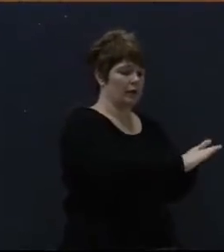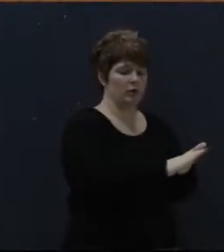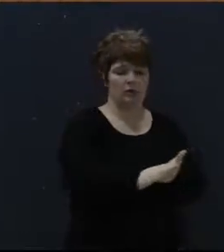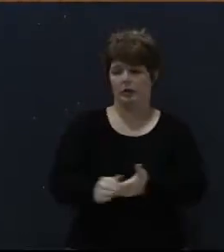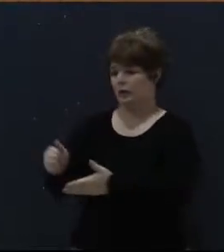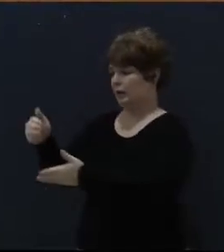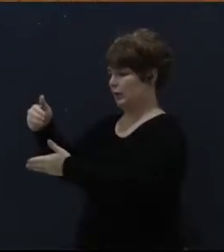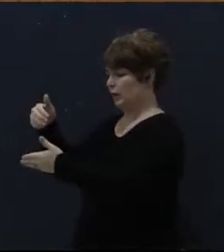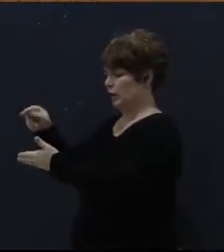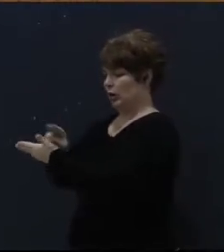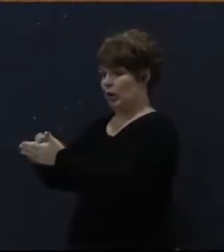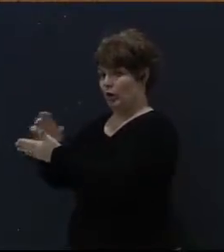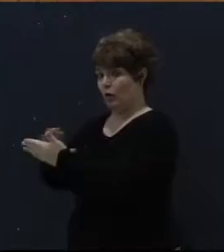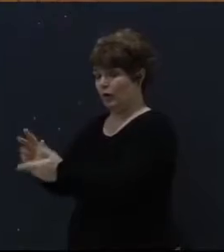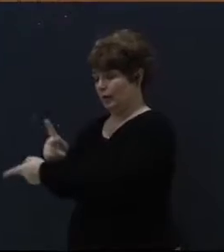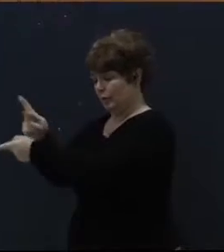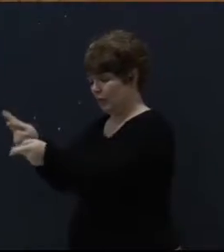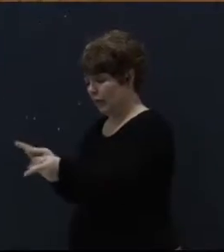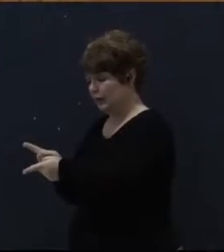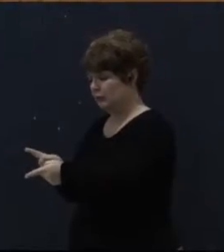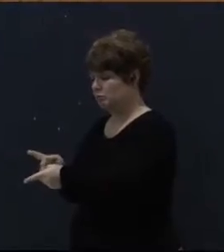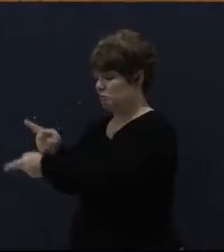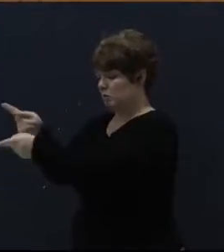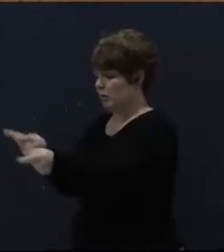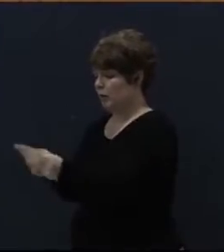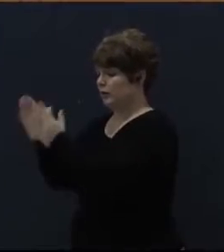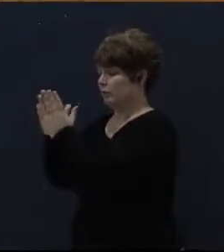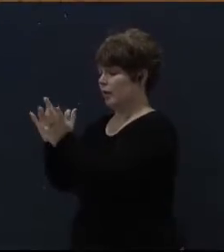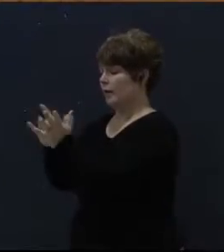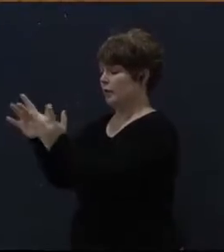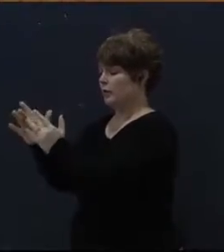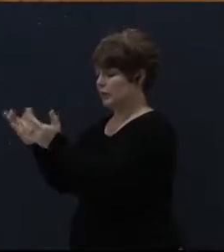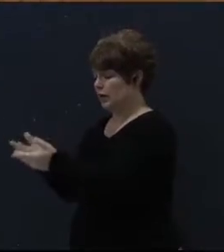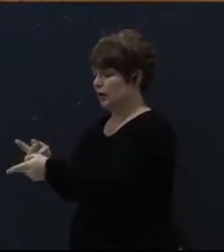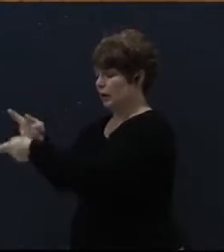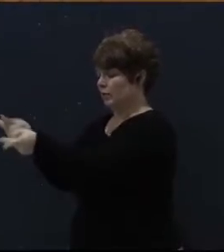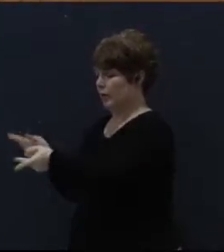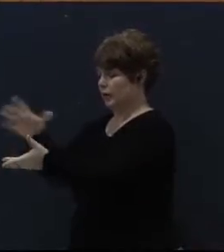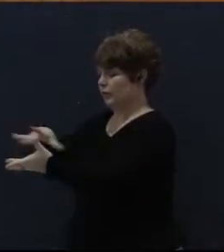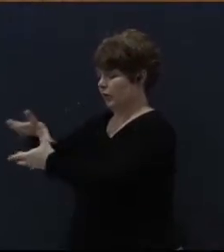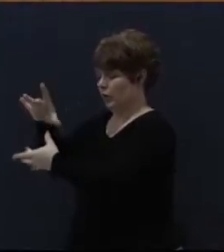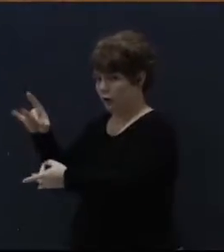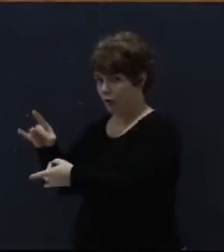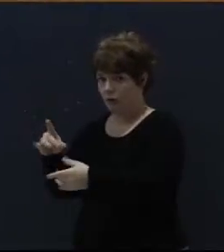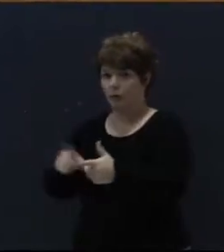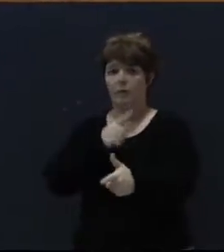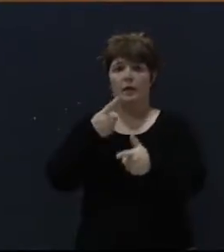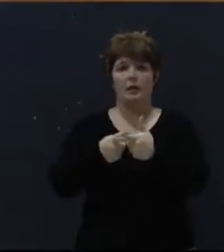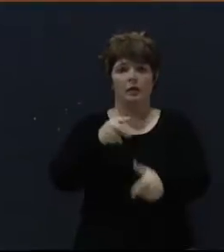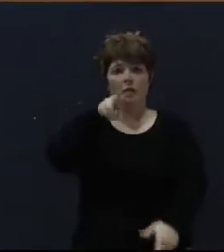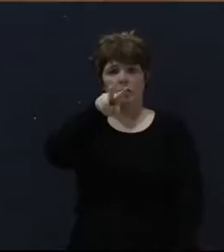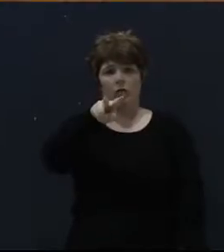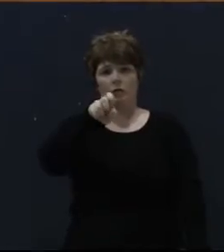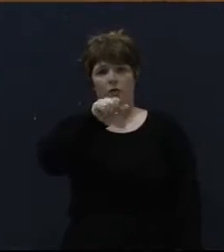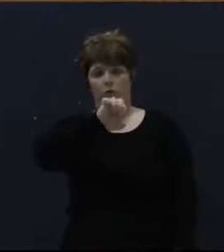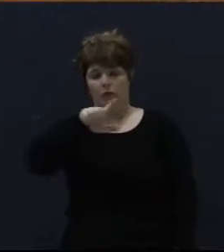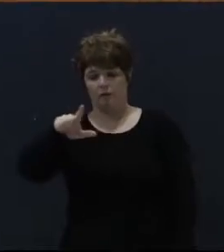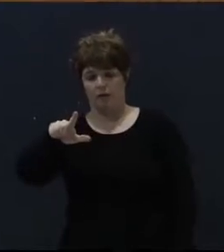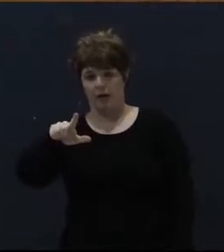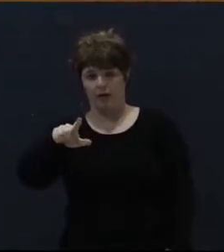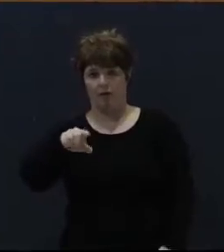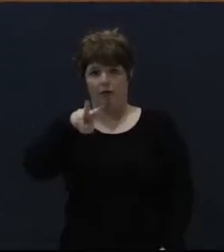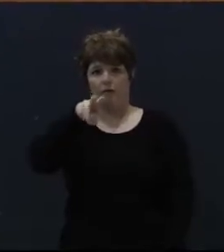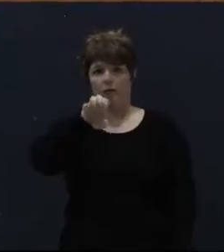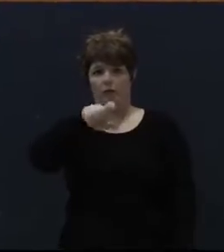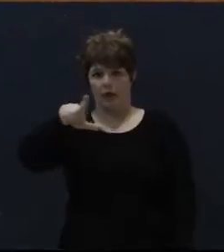study, place of the power of the Holy Ghost. But then there was a veil. By the way,